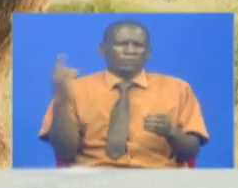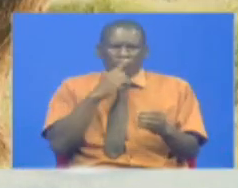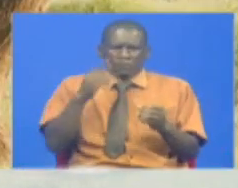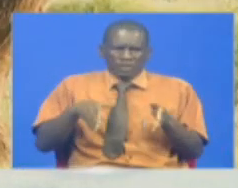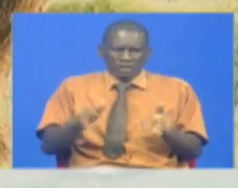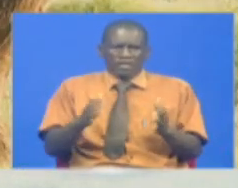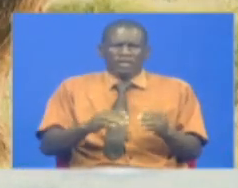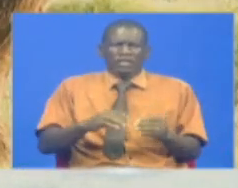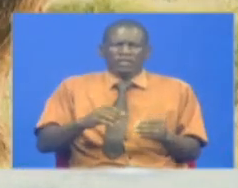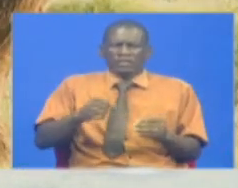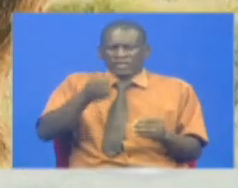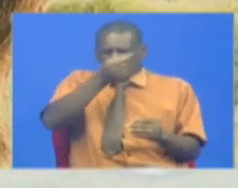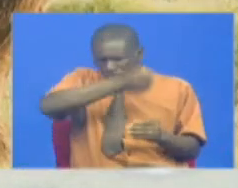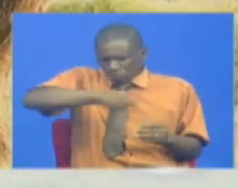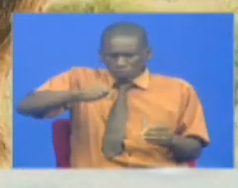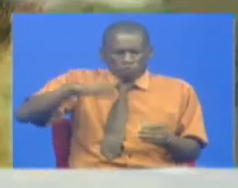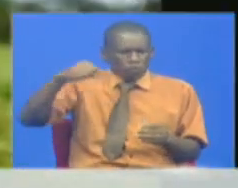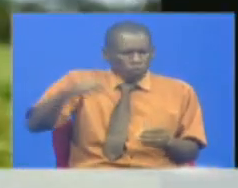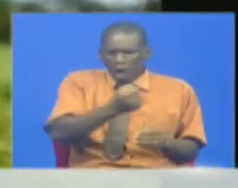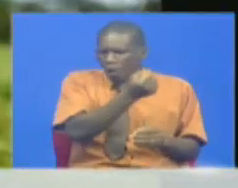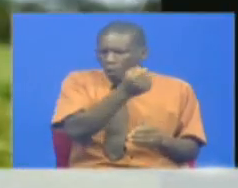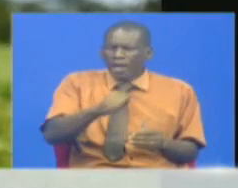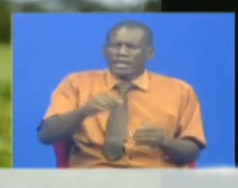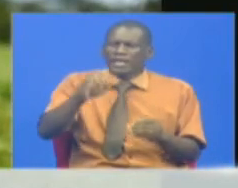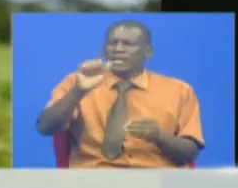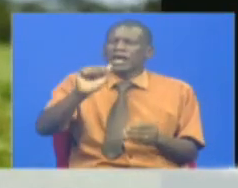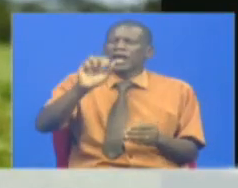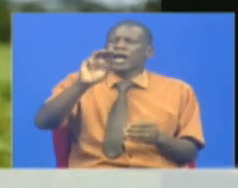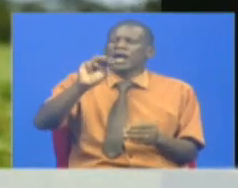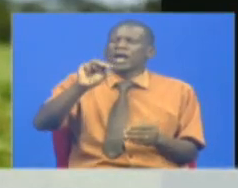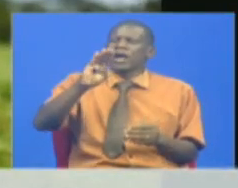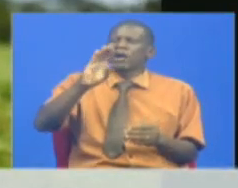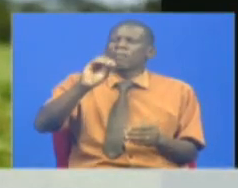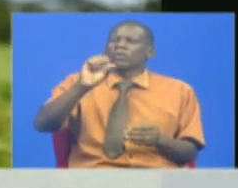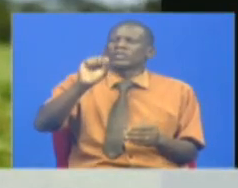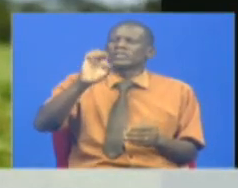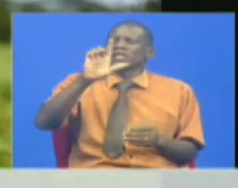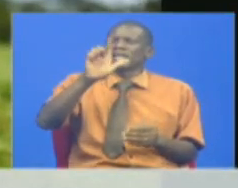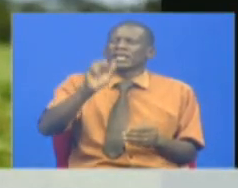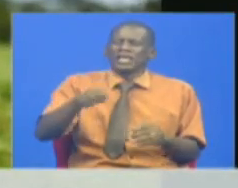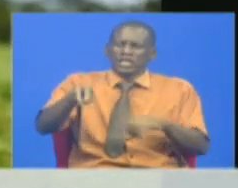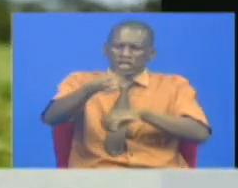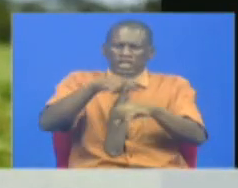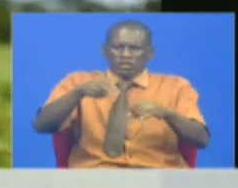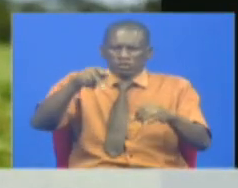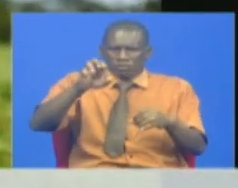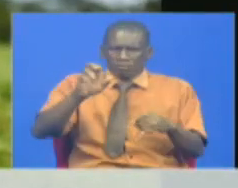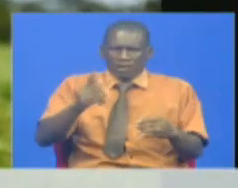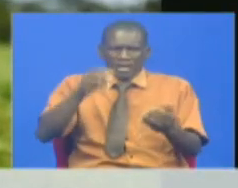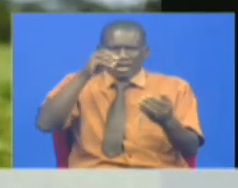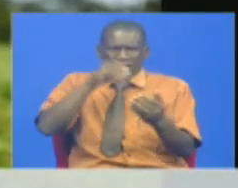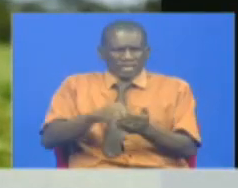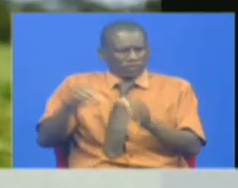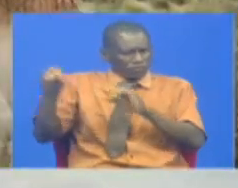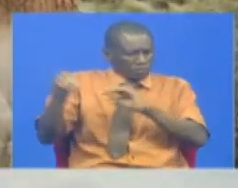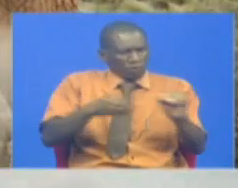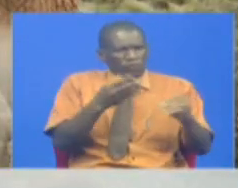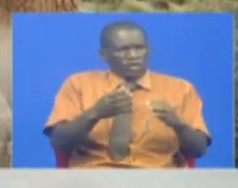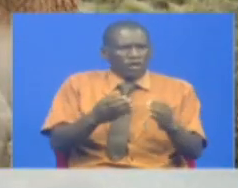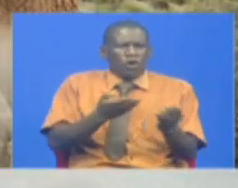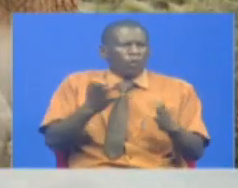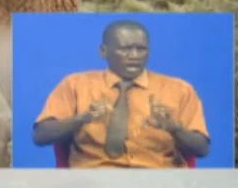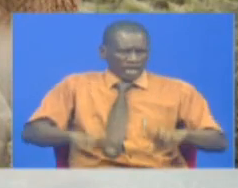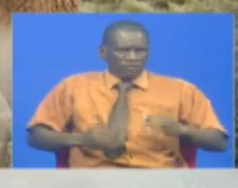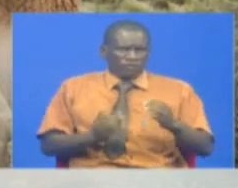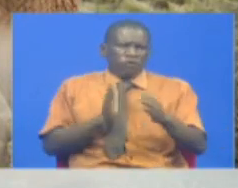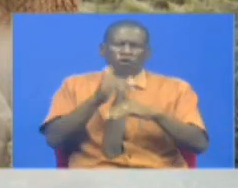the Amboseli National Park wilderness will once again stand tall in a place that he called home for over 5 decades.